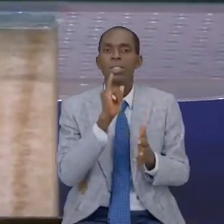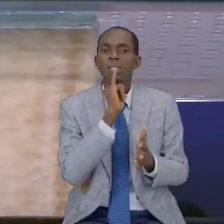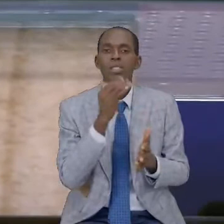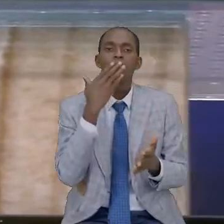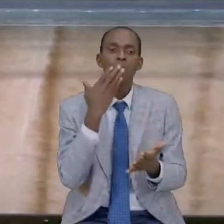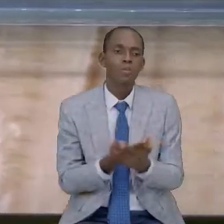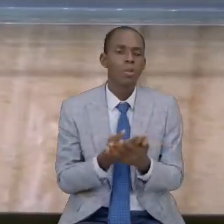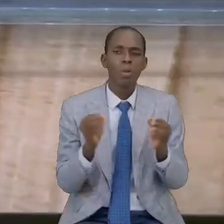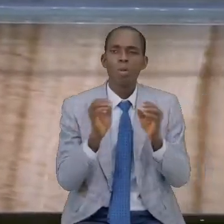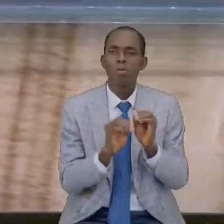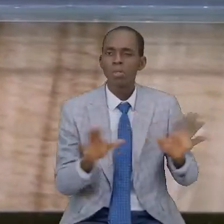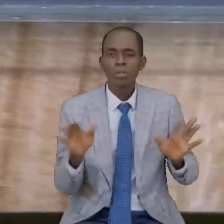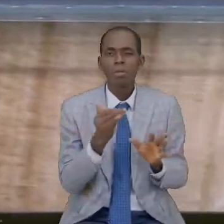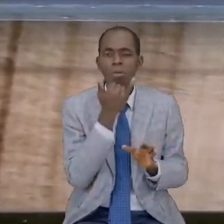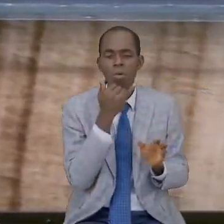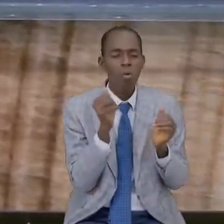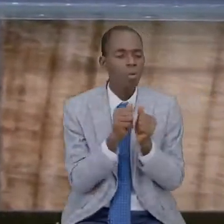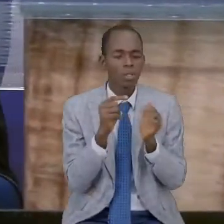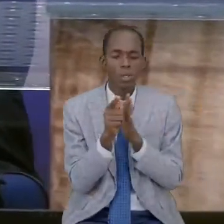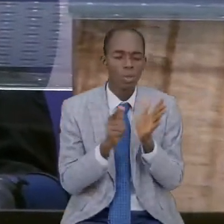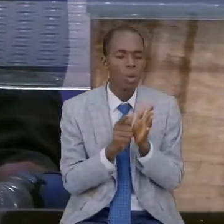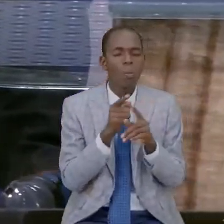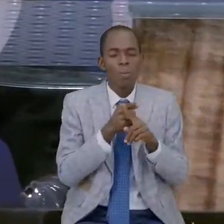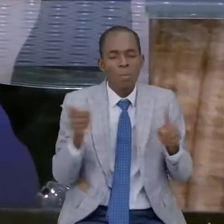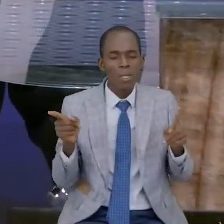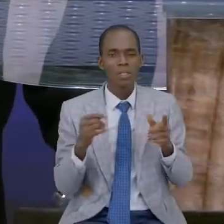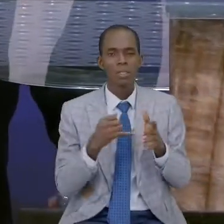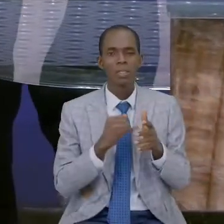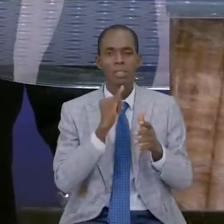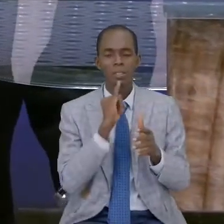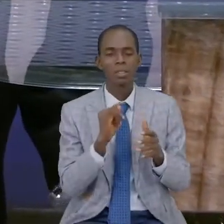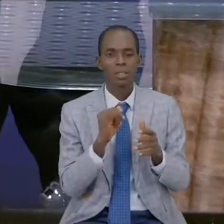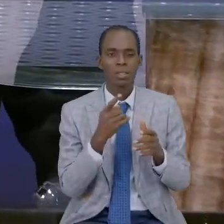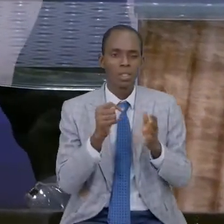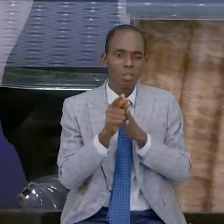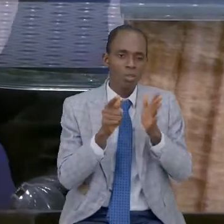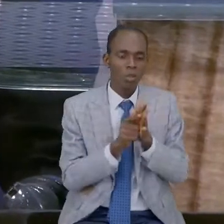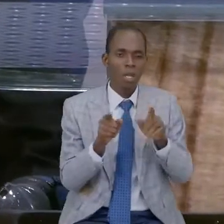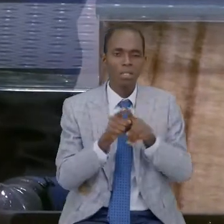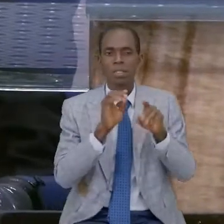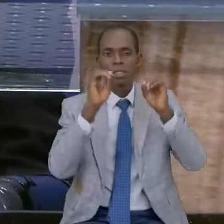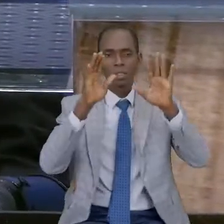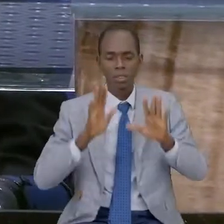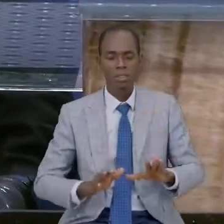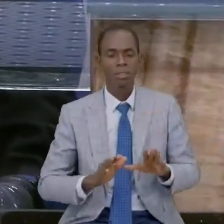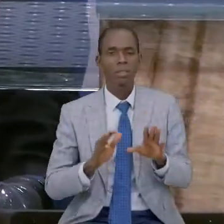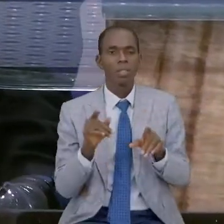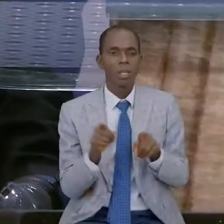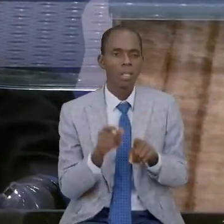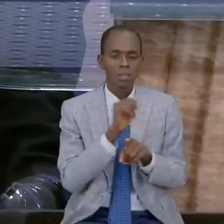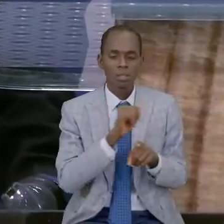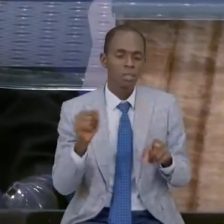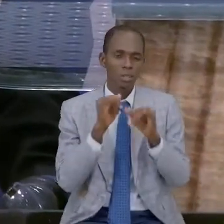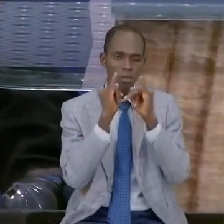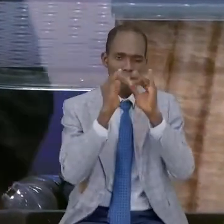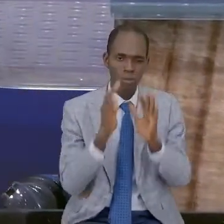Nothing wrong, but the law is an instructor. It's a teacher, it's a schoolmaster, it's a tutor, it's a governor